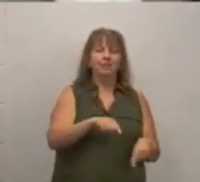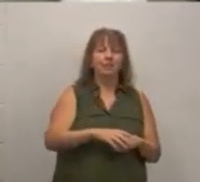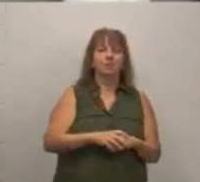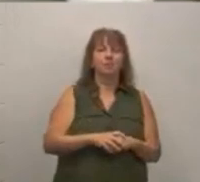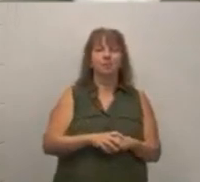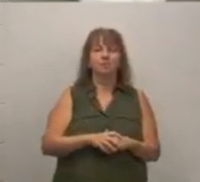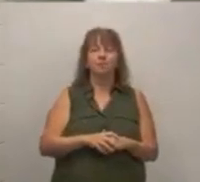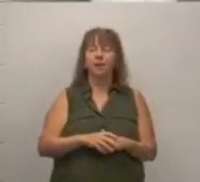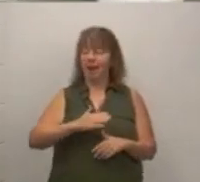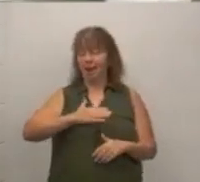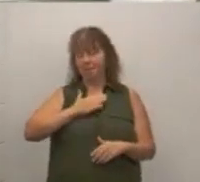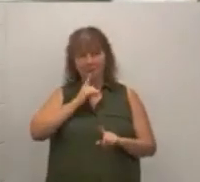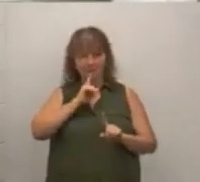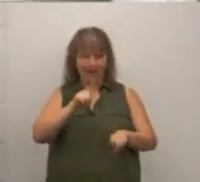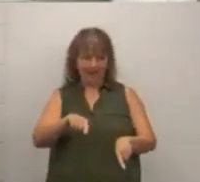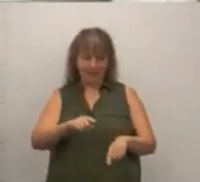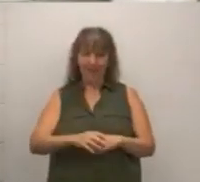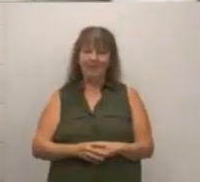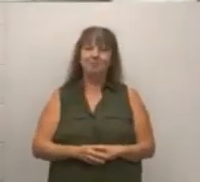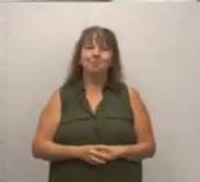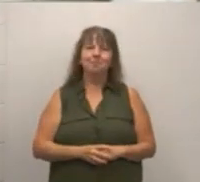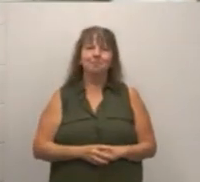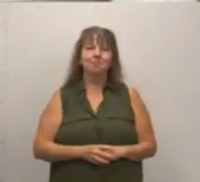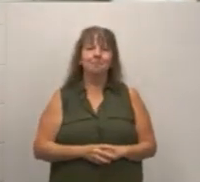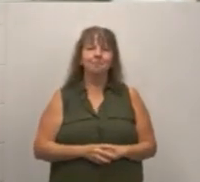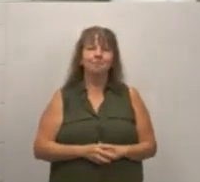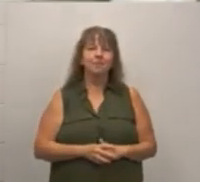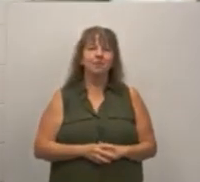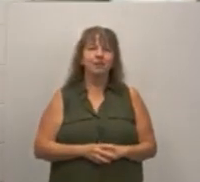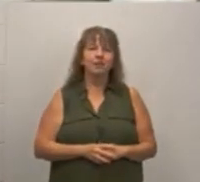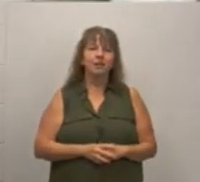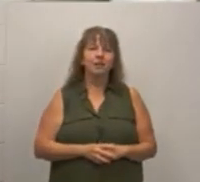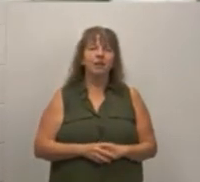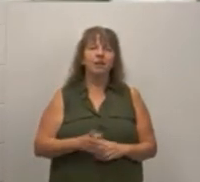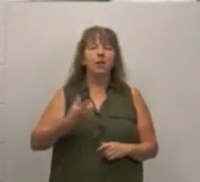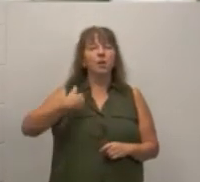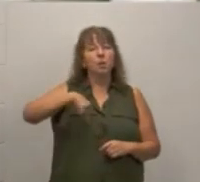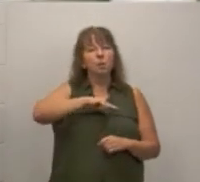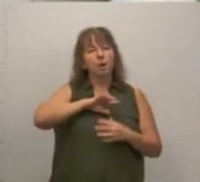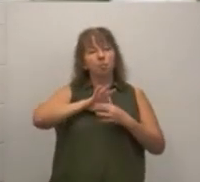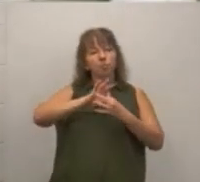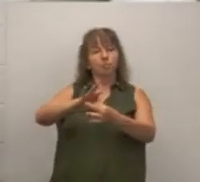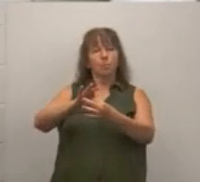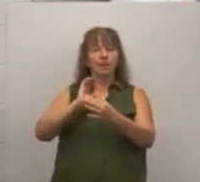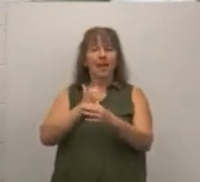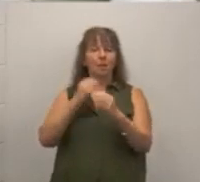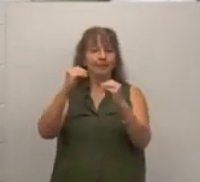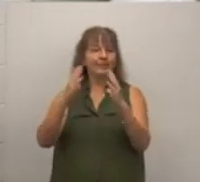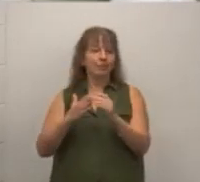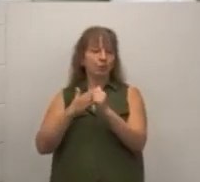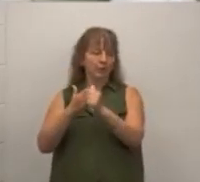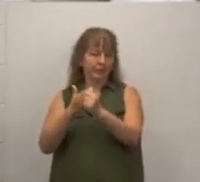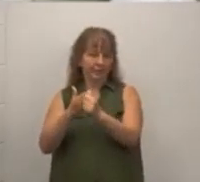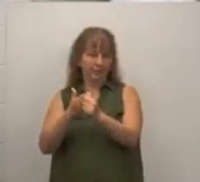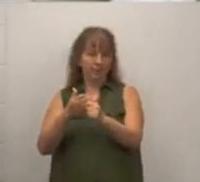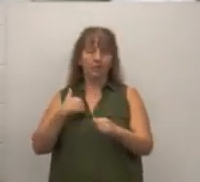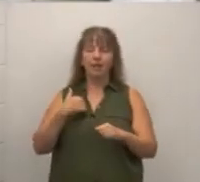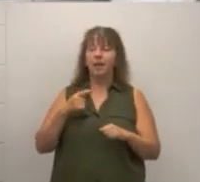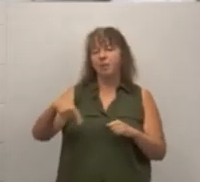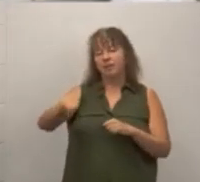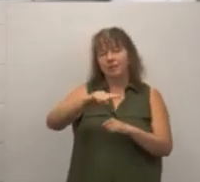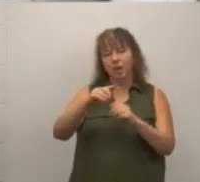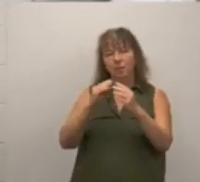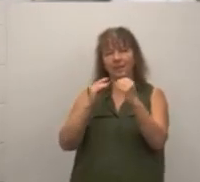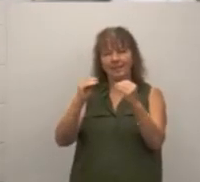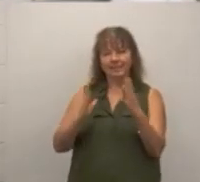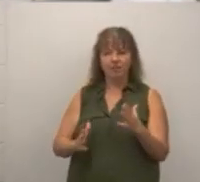Happy to address that. We're actually working with some of our teacher leaders right now to develop a bank of